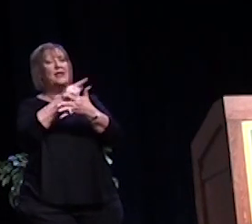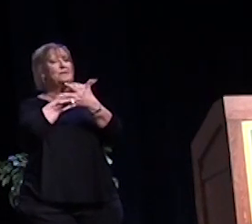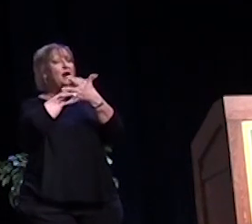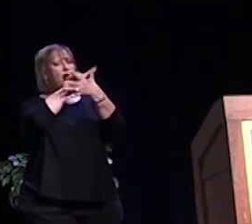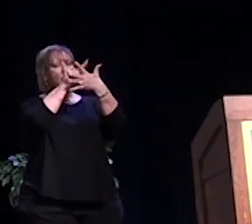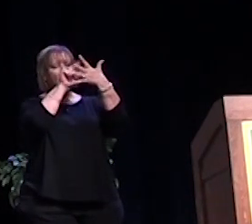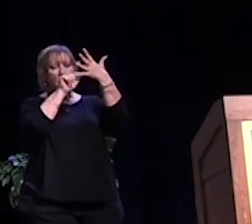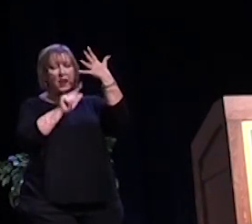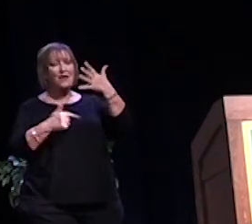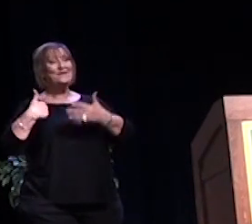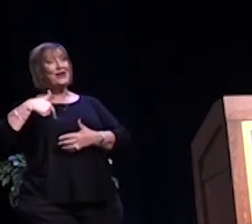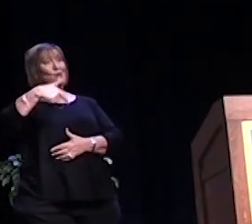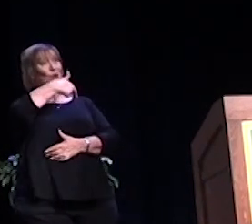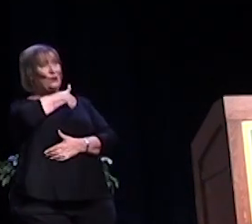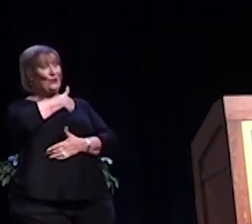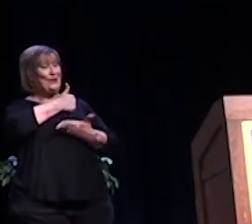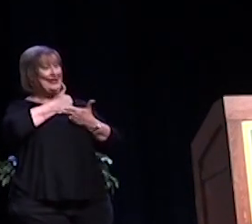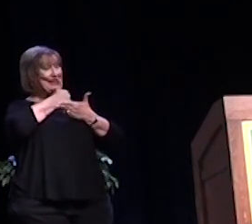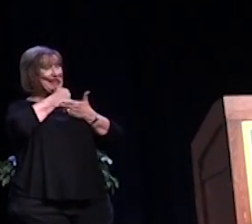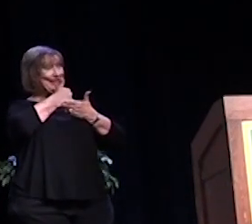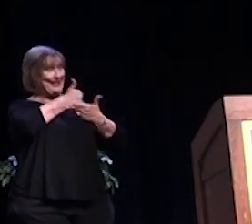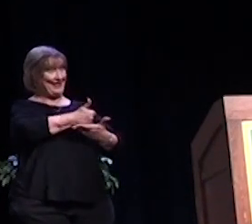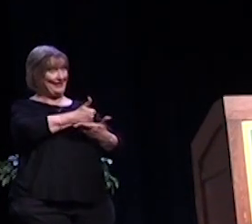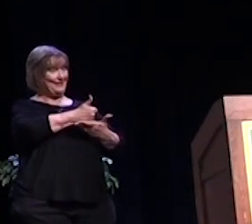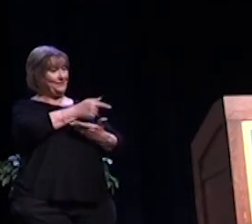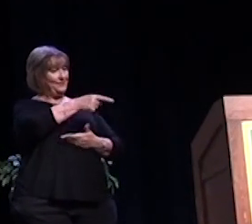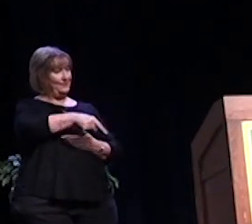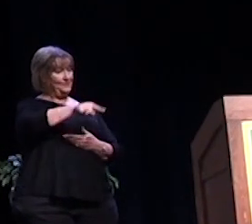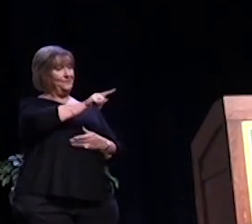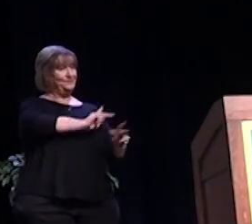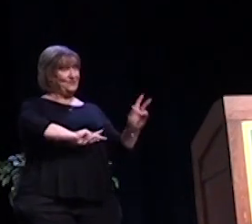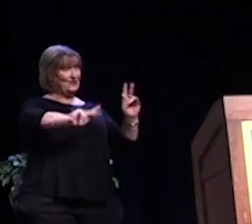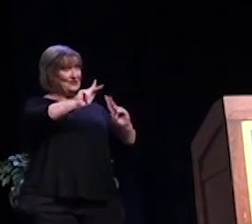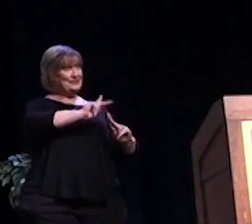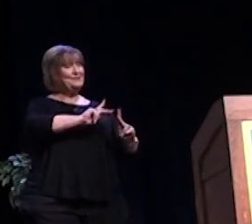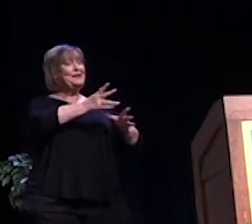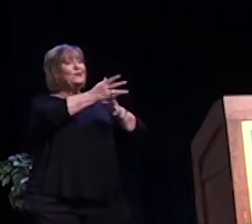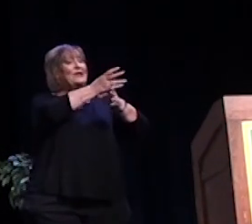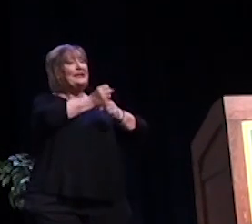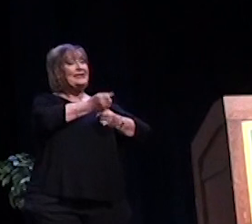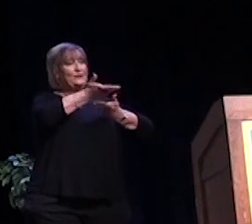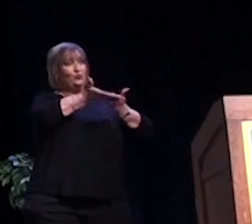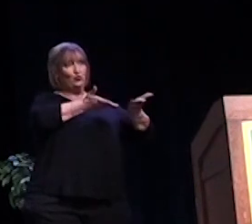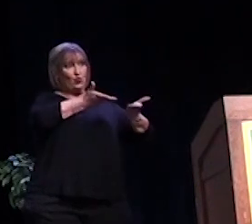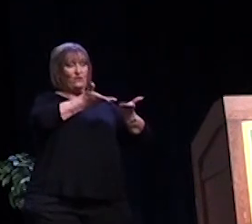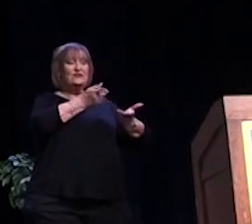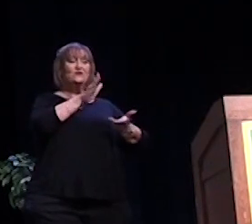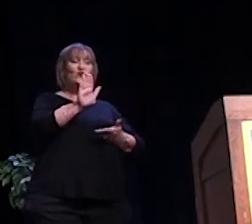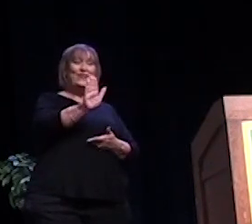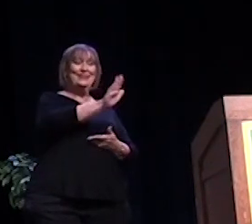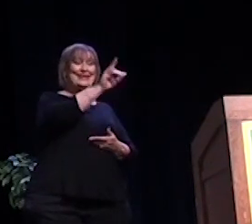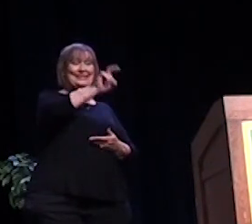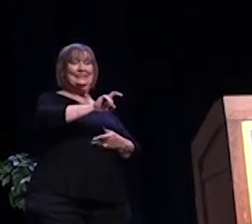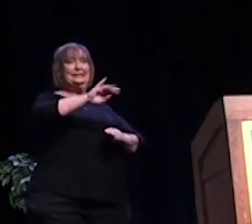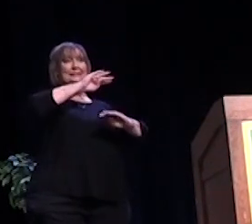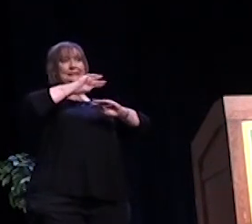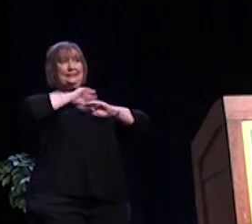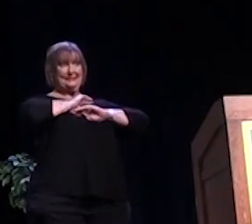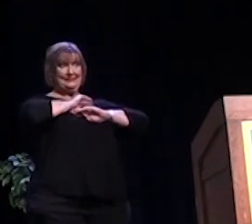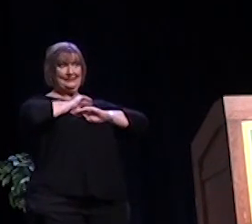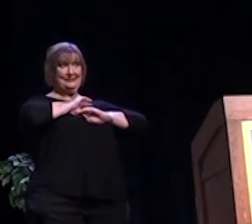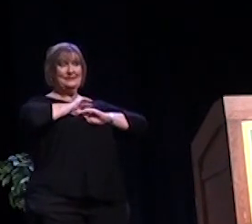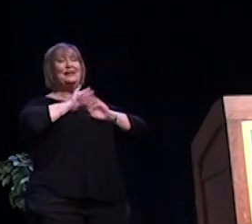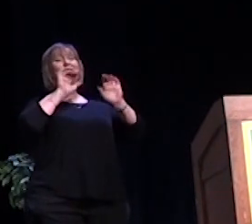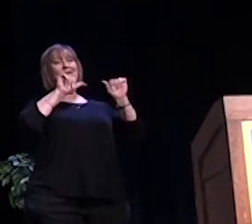and our team is committed to helping those individuals acquire the needs and the resources that will help